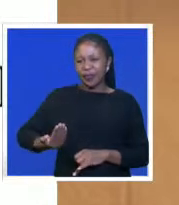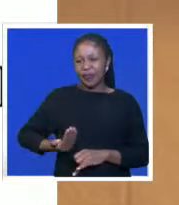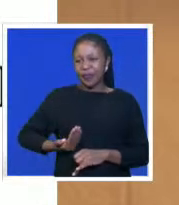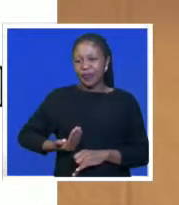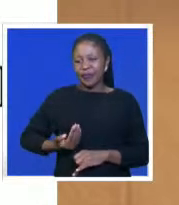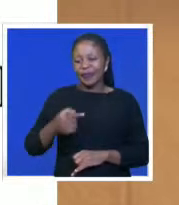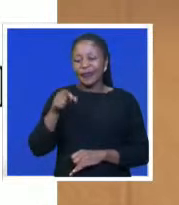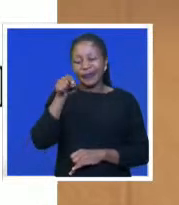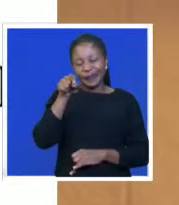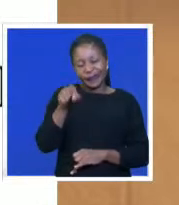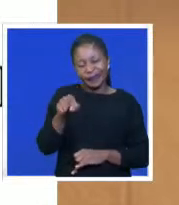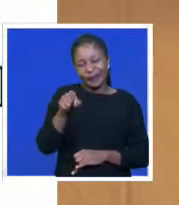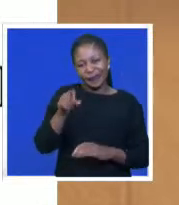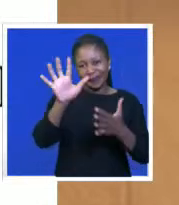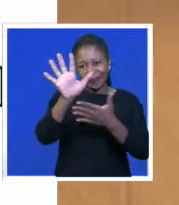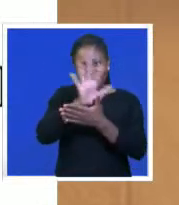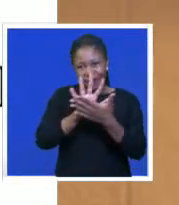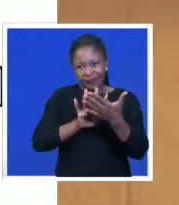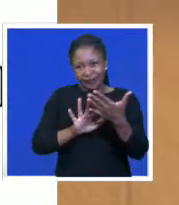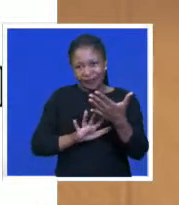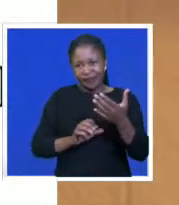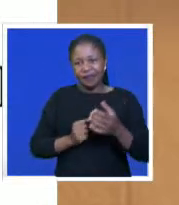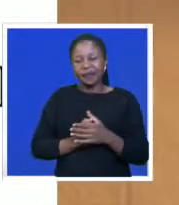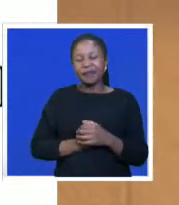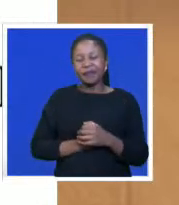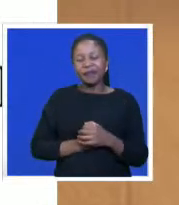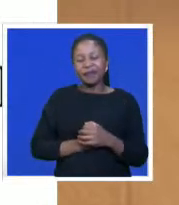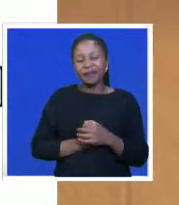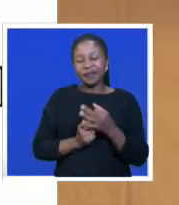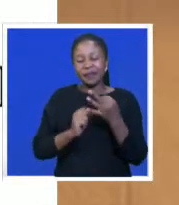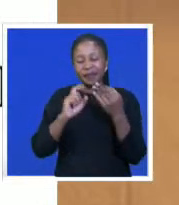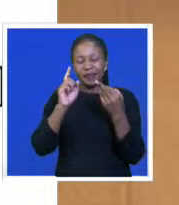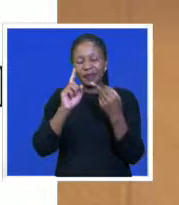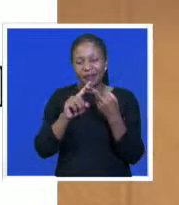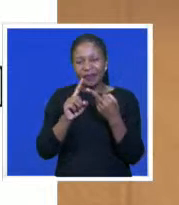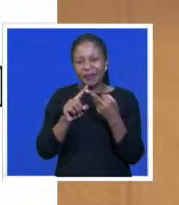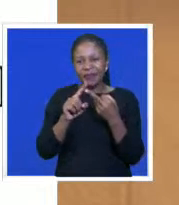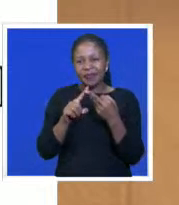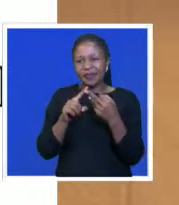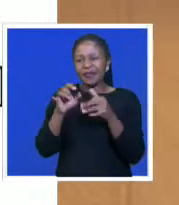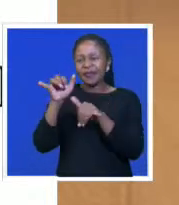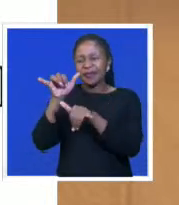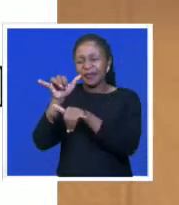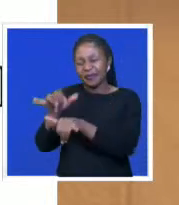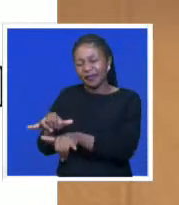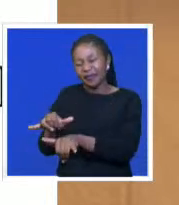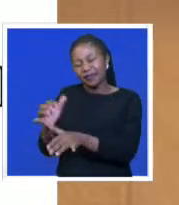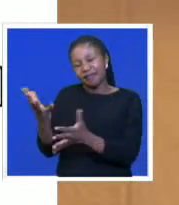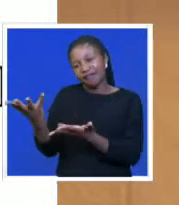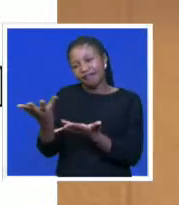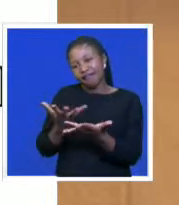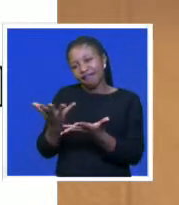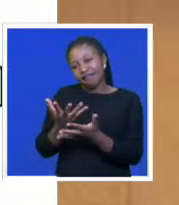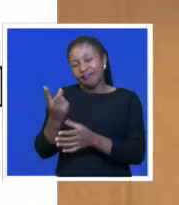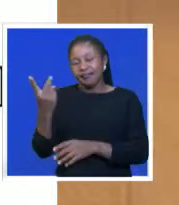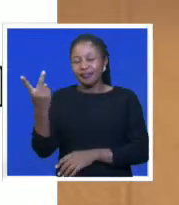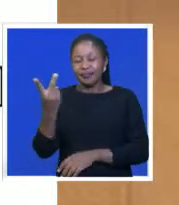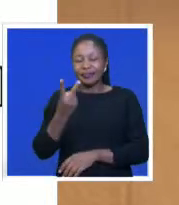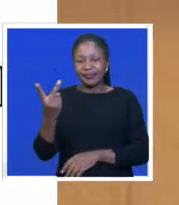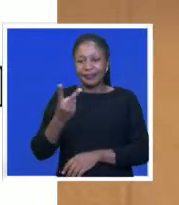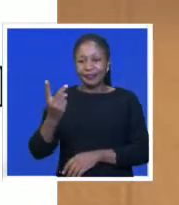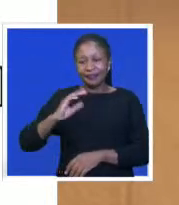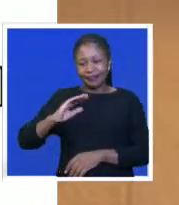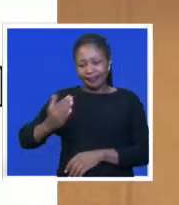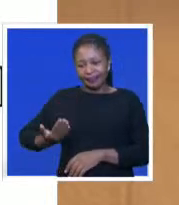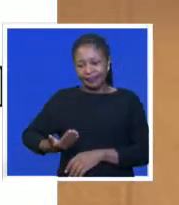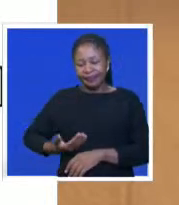question, where did Adam and Eve live? And the last question